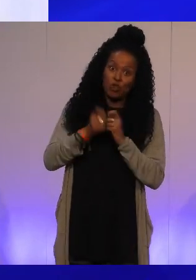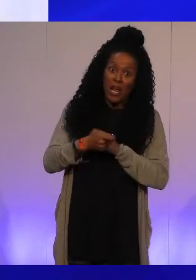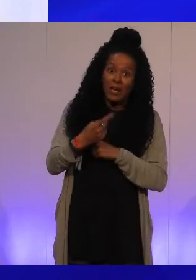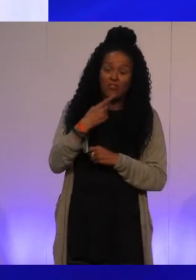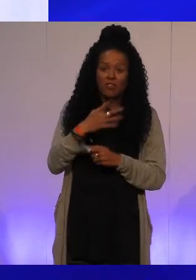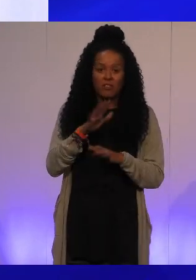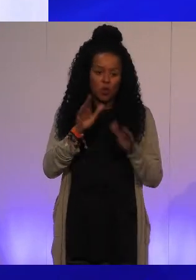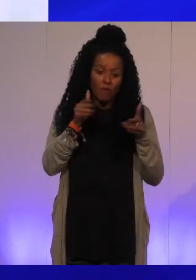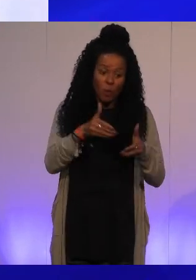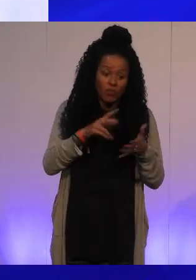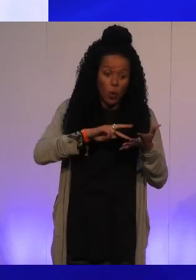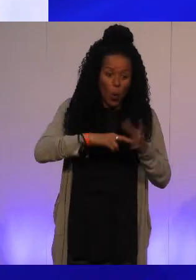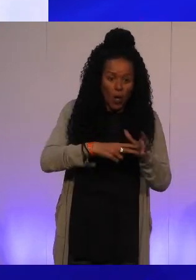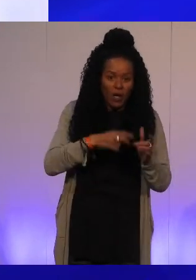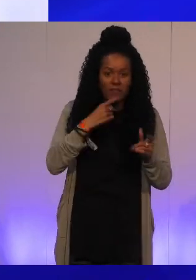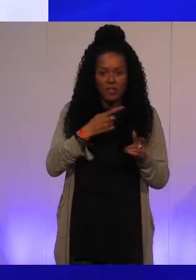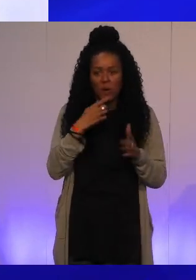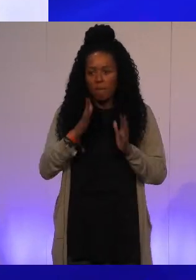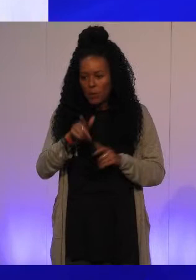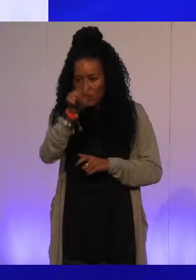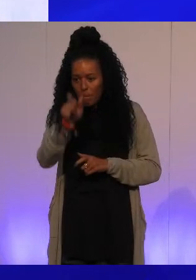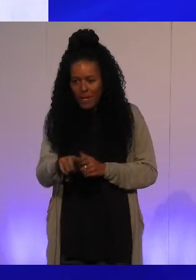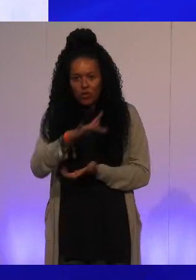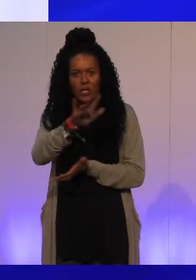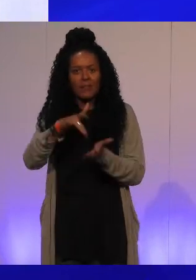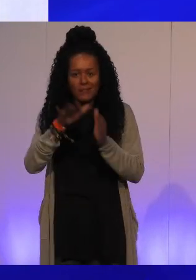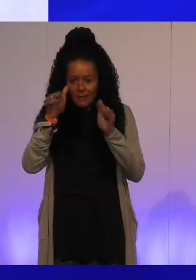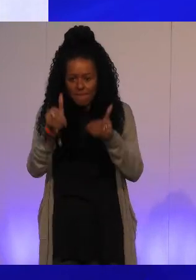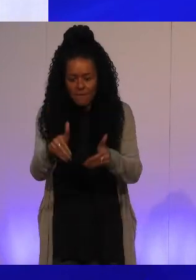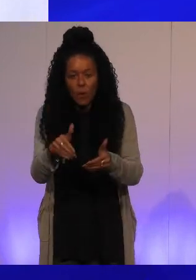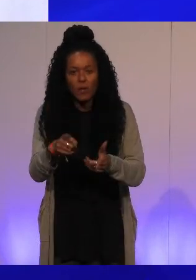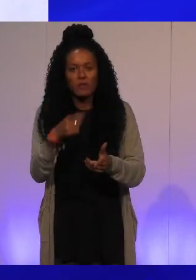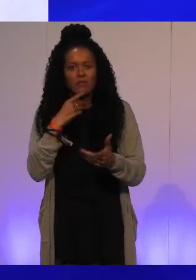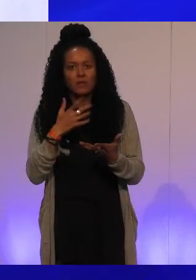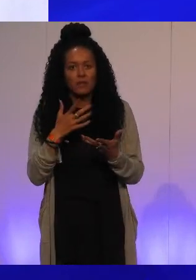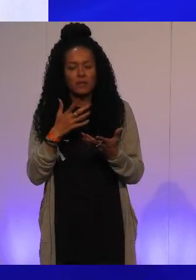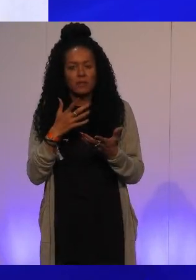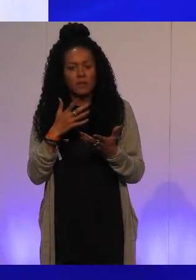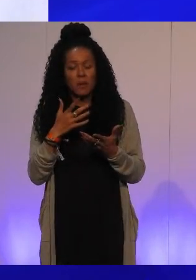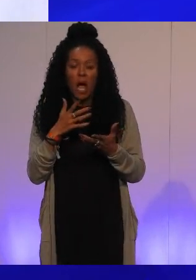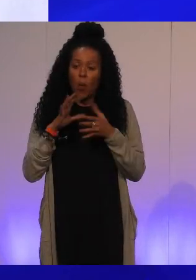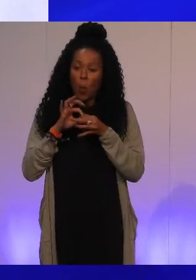on organisations but about putting the patient at the centre and, you know, working